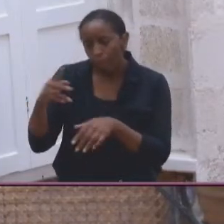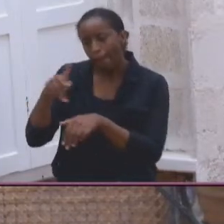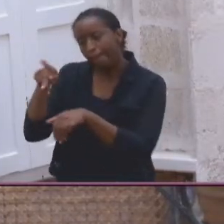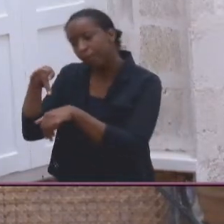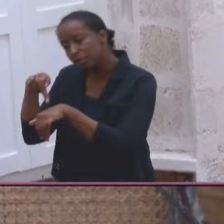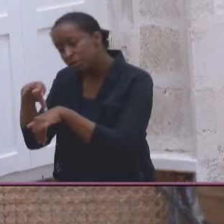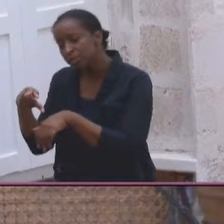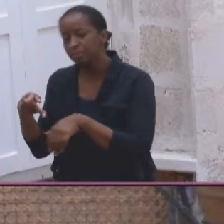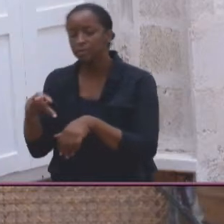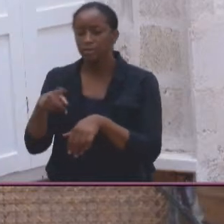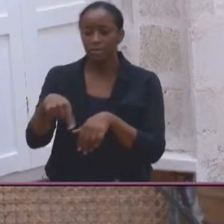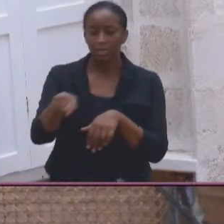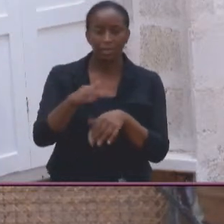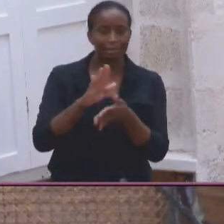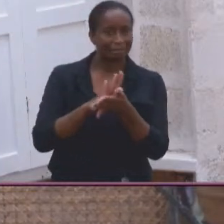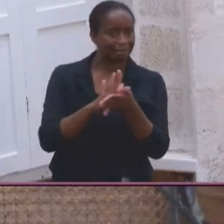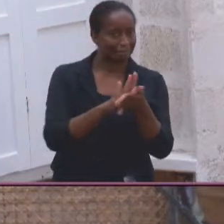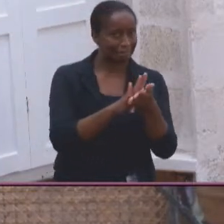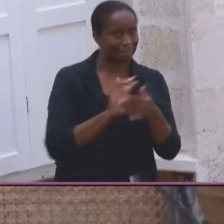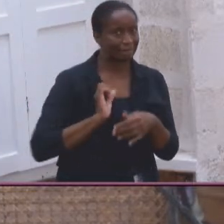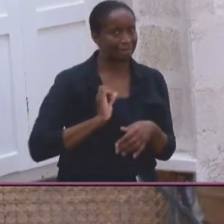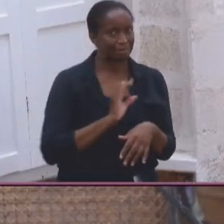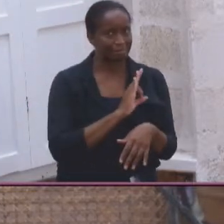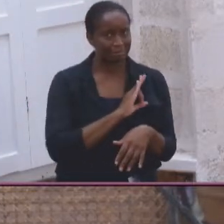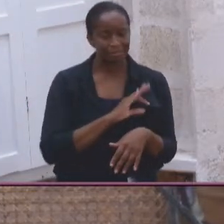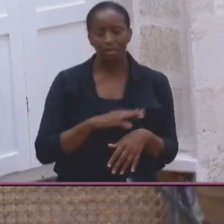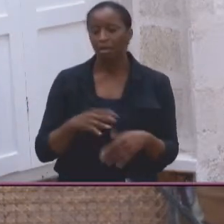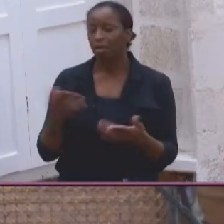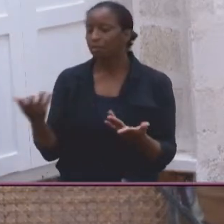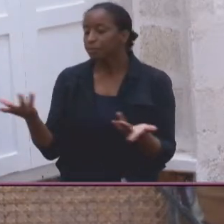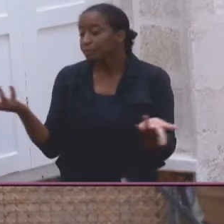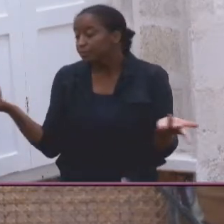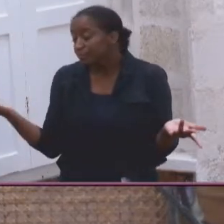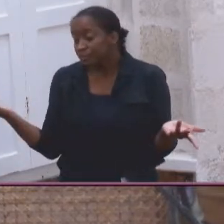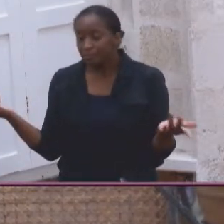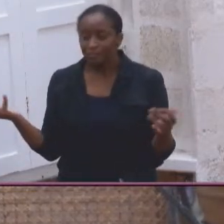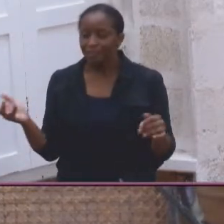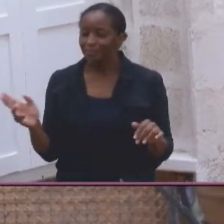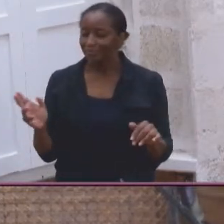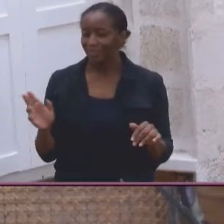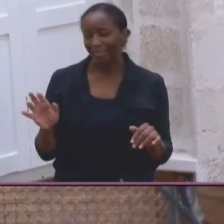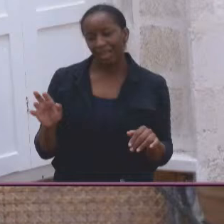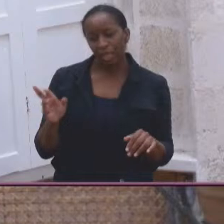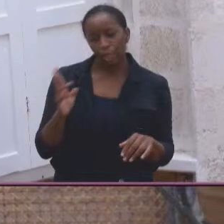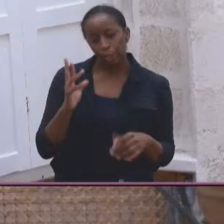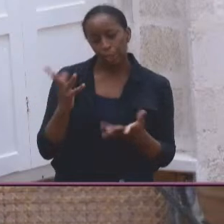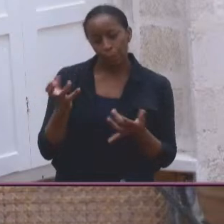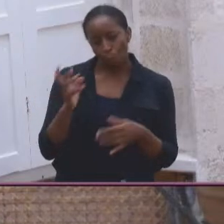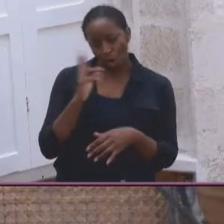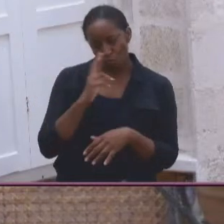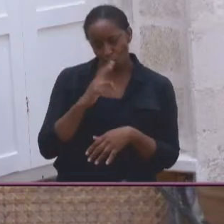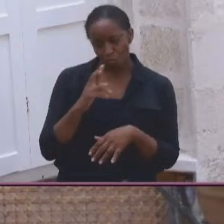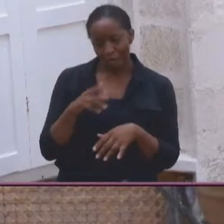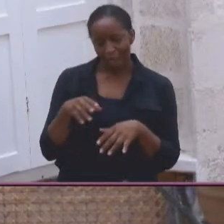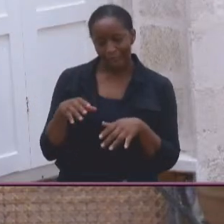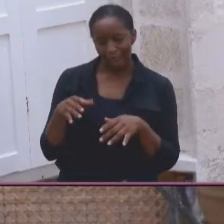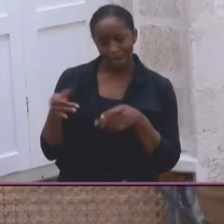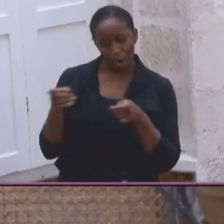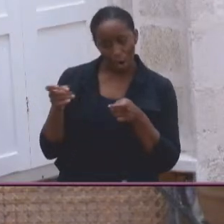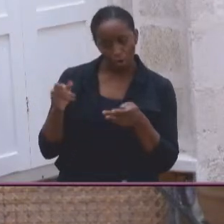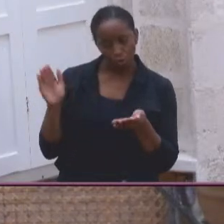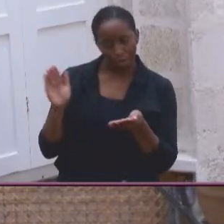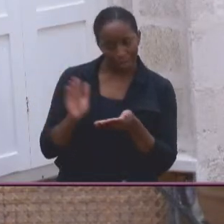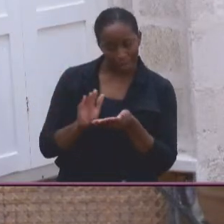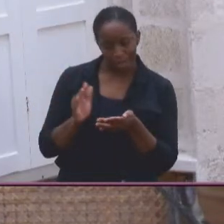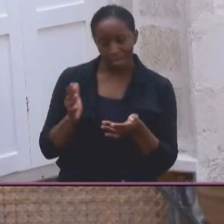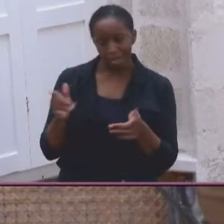pay closer attention to the way how you dispose of the food waste on a daily basis. Or you may